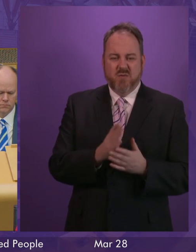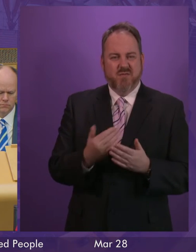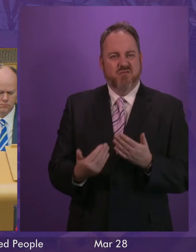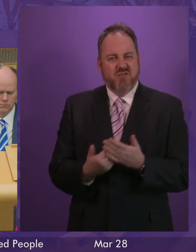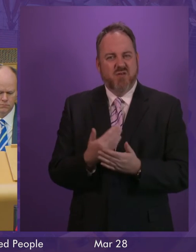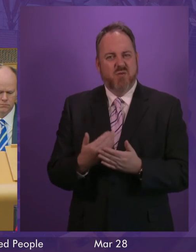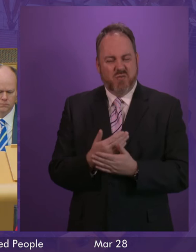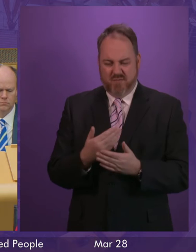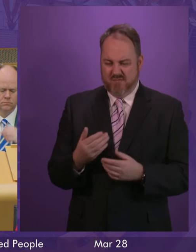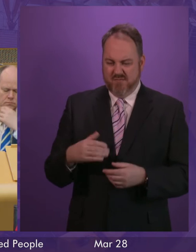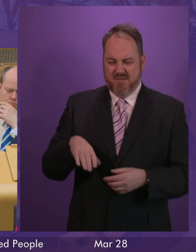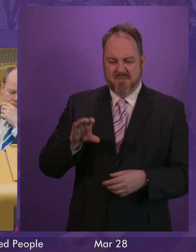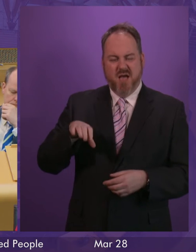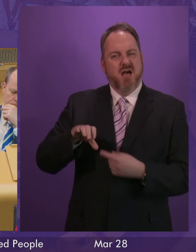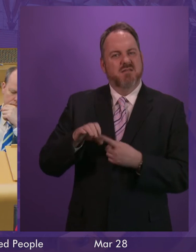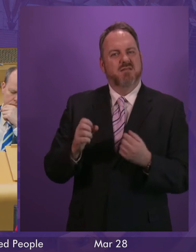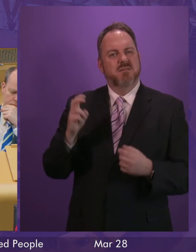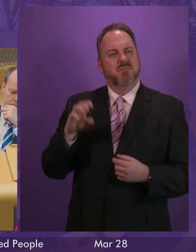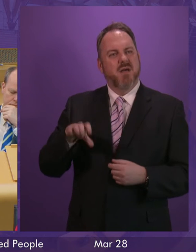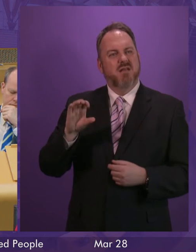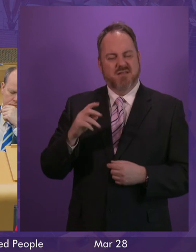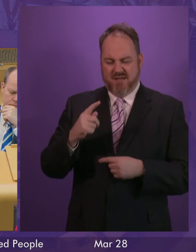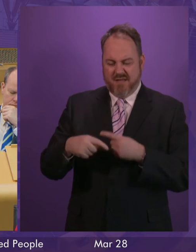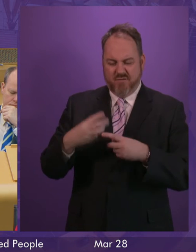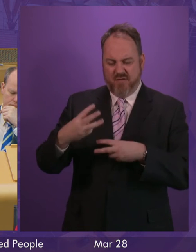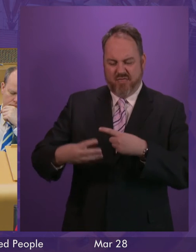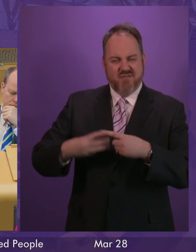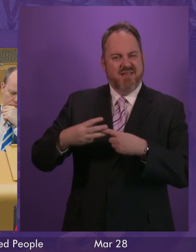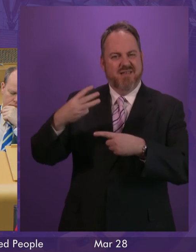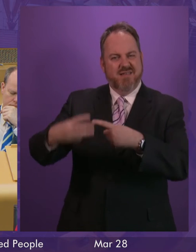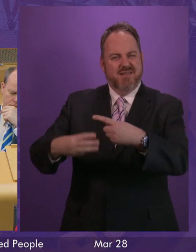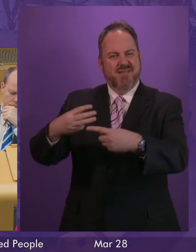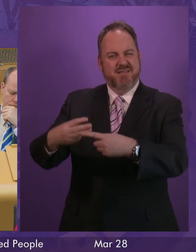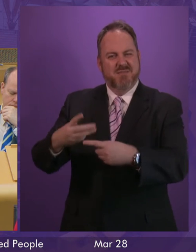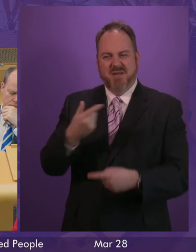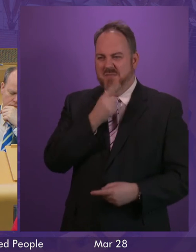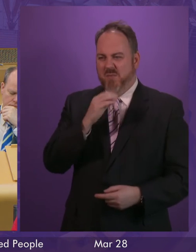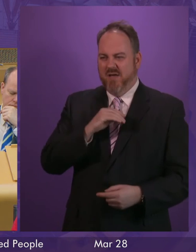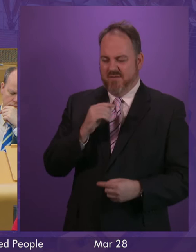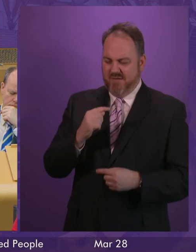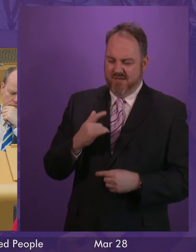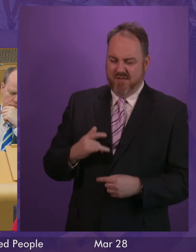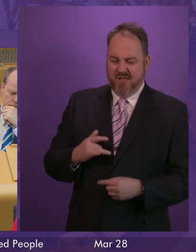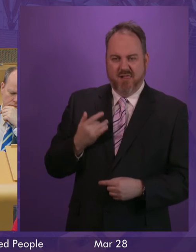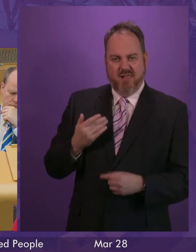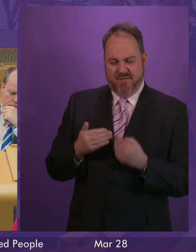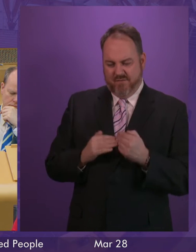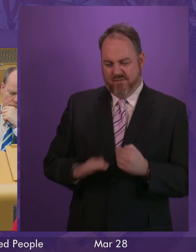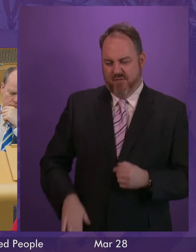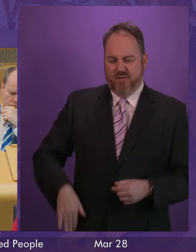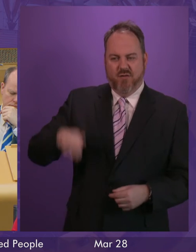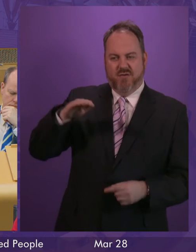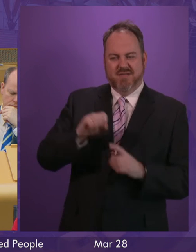it every three years and his constituent who had that lifelong disability will have to go again and again.